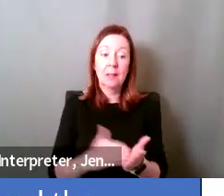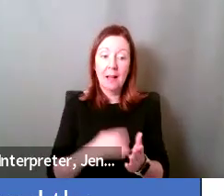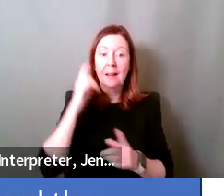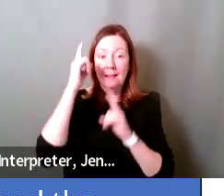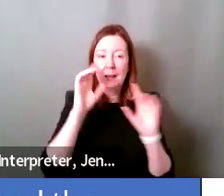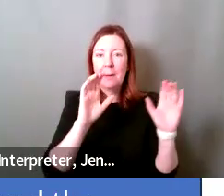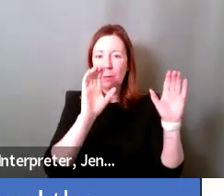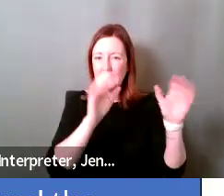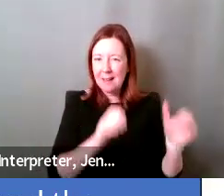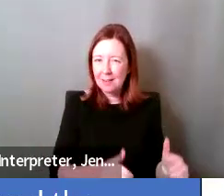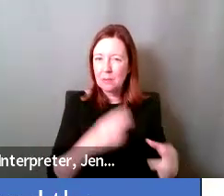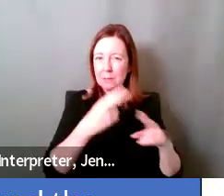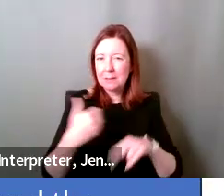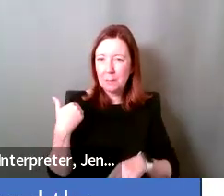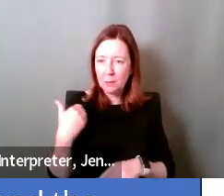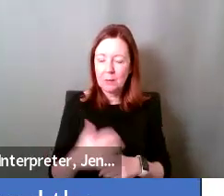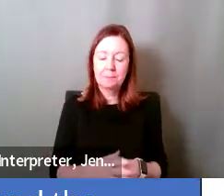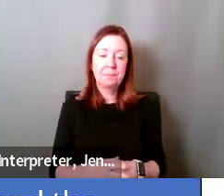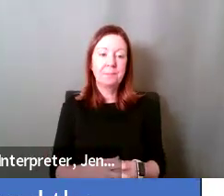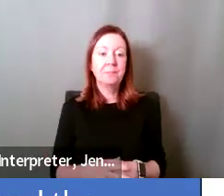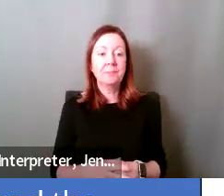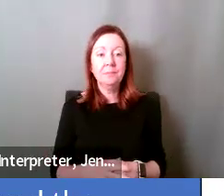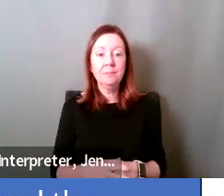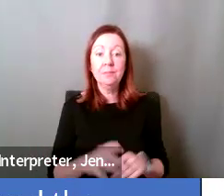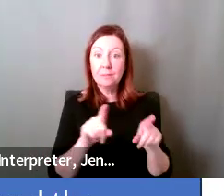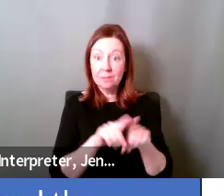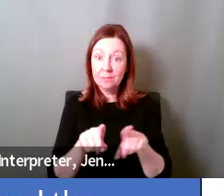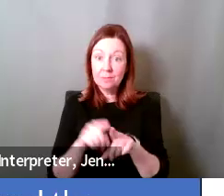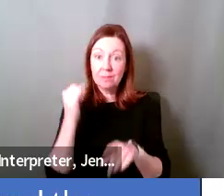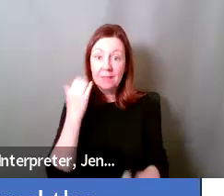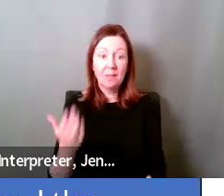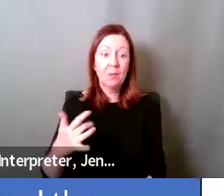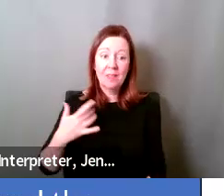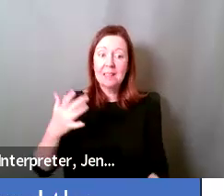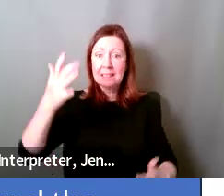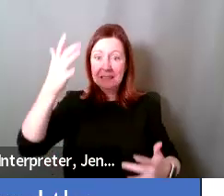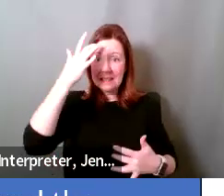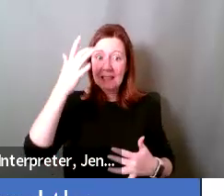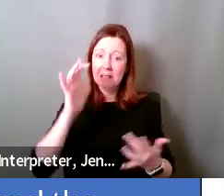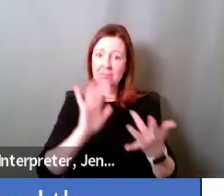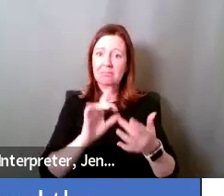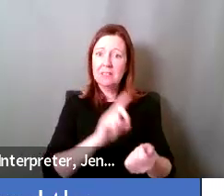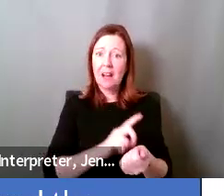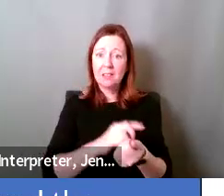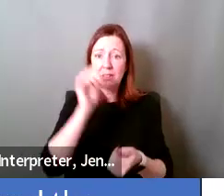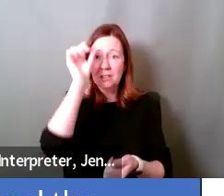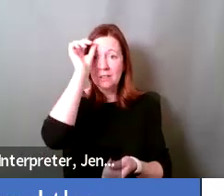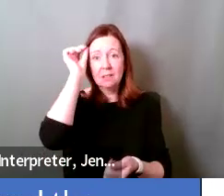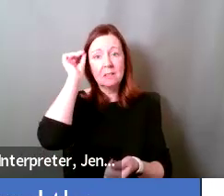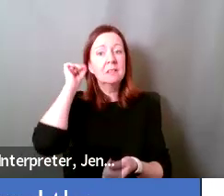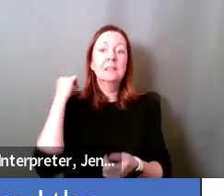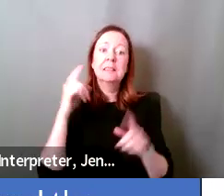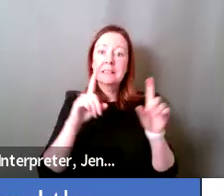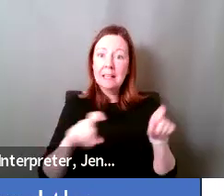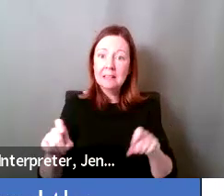about those categories we mentioned a little while ago. And also, if you're feeling sick, you reach out to your doctor, take a